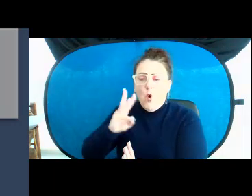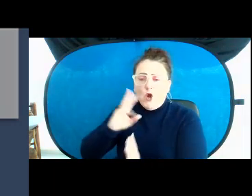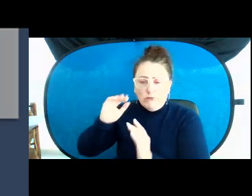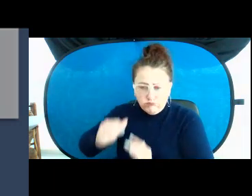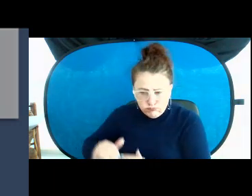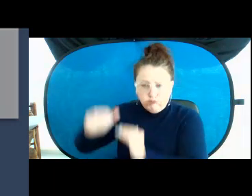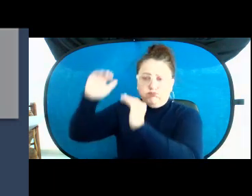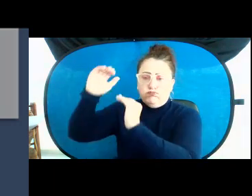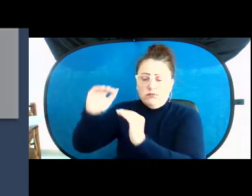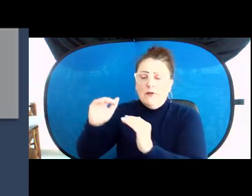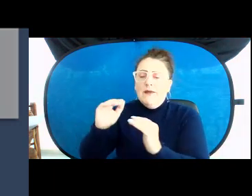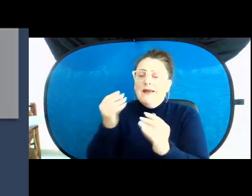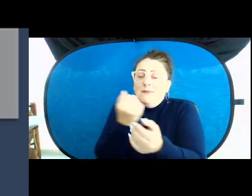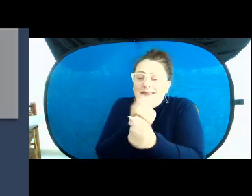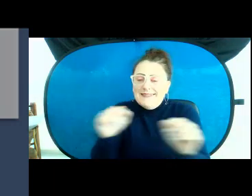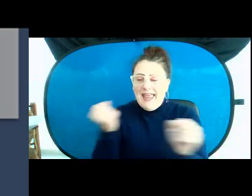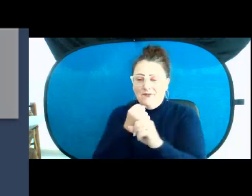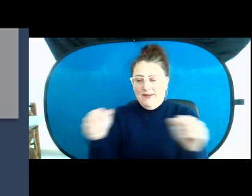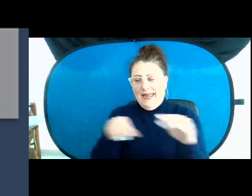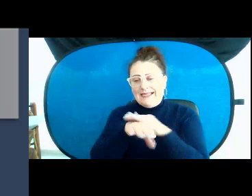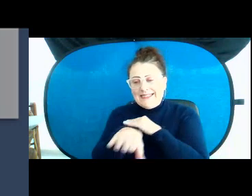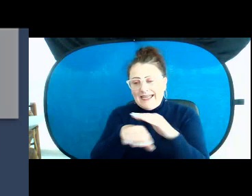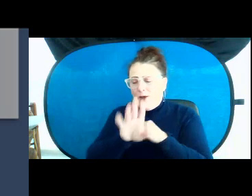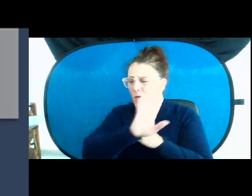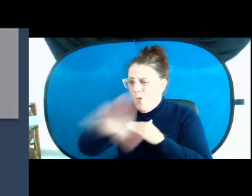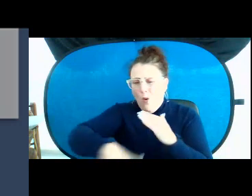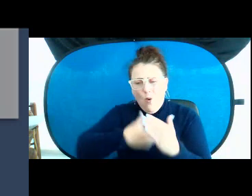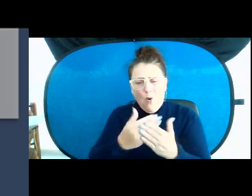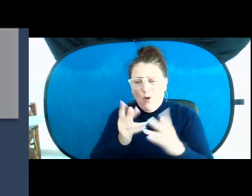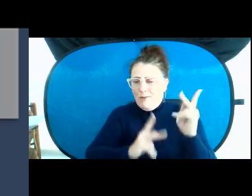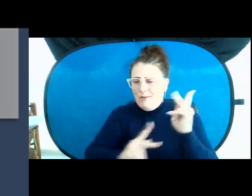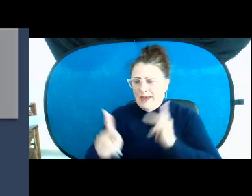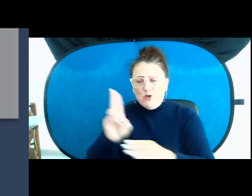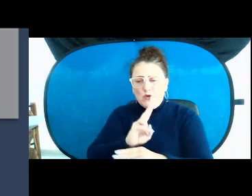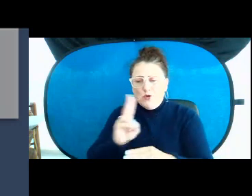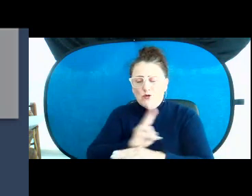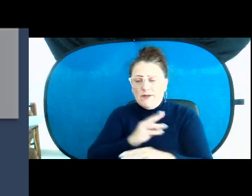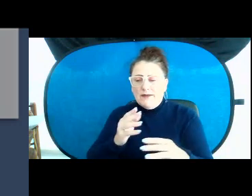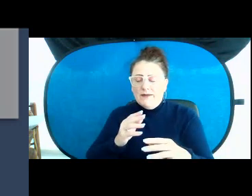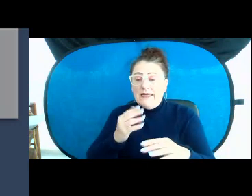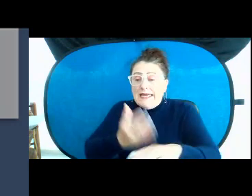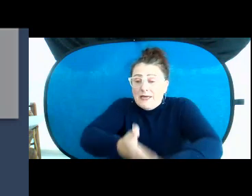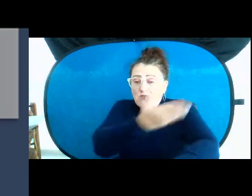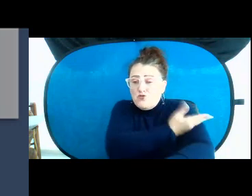enhance the safety and accessibility for all users with upgrades to the pedestrian